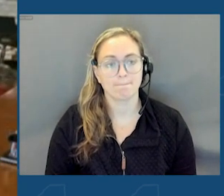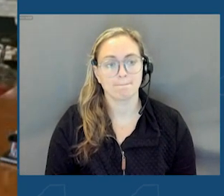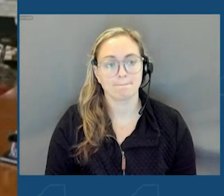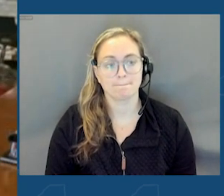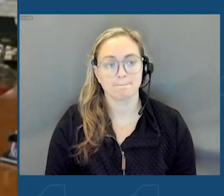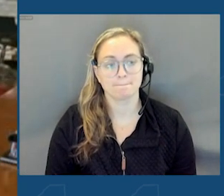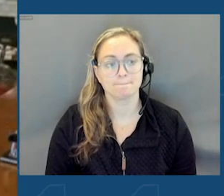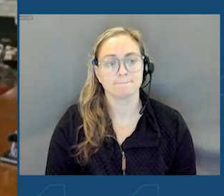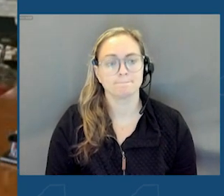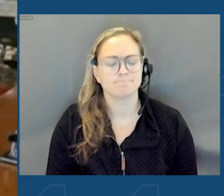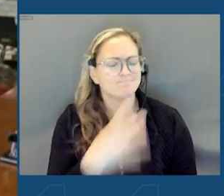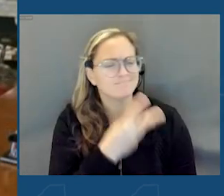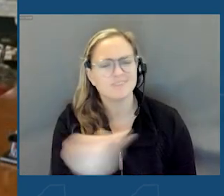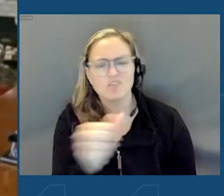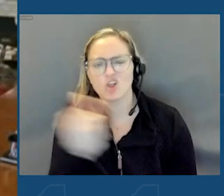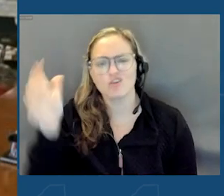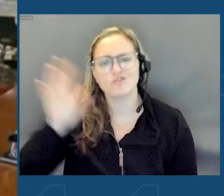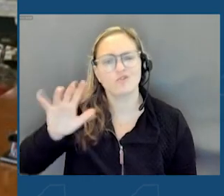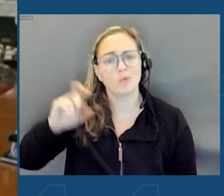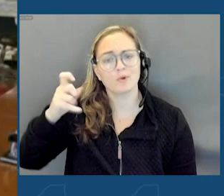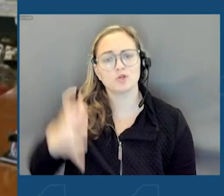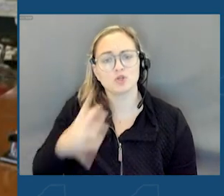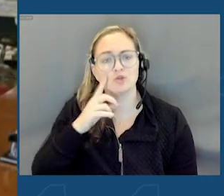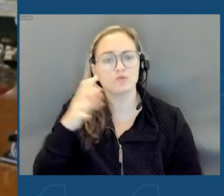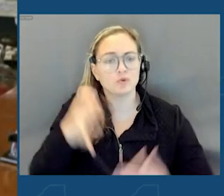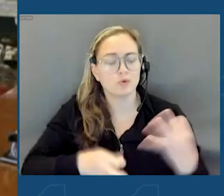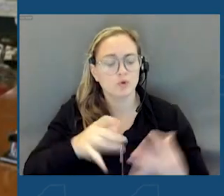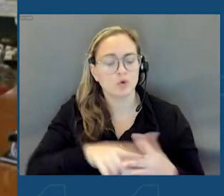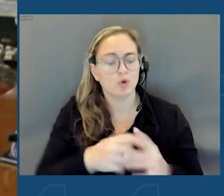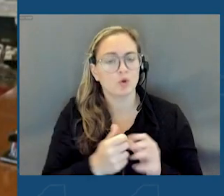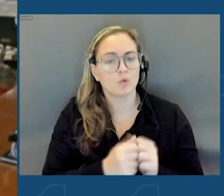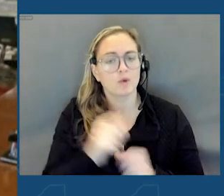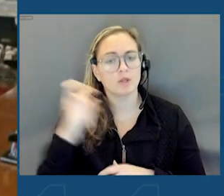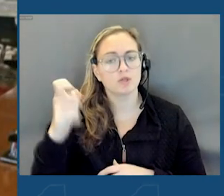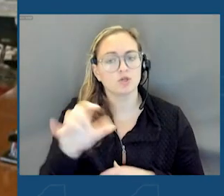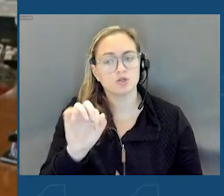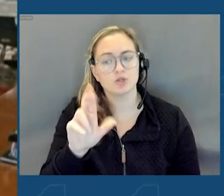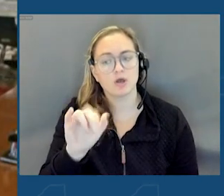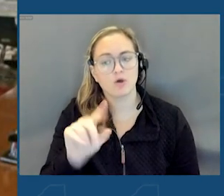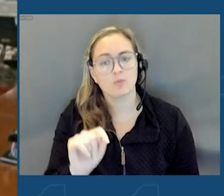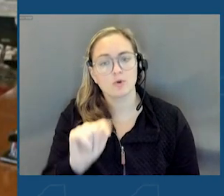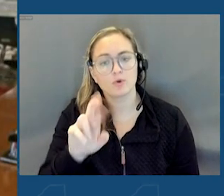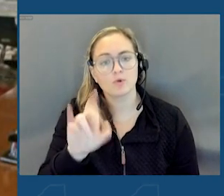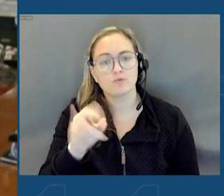And several former judges of the court, starting with Judge Albert Rosenblatt,